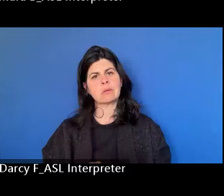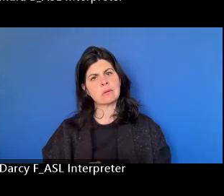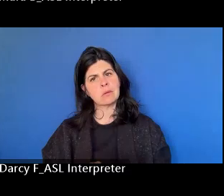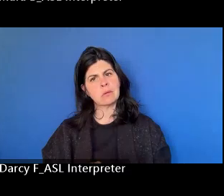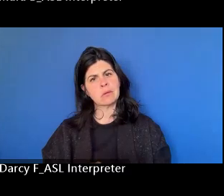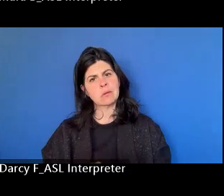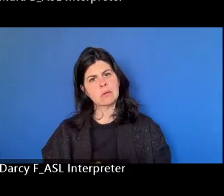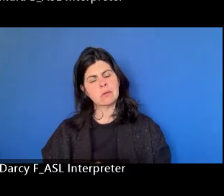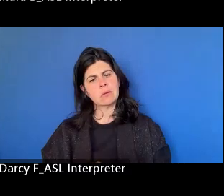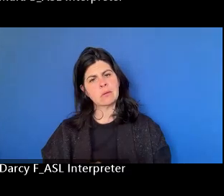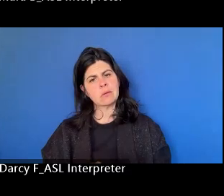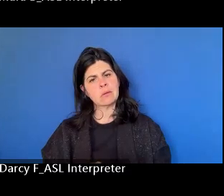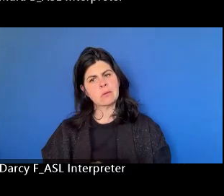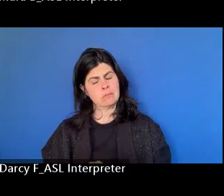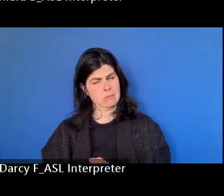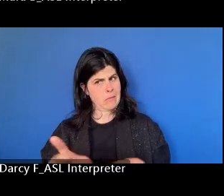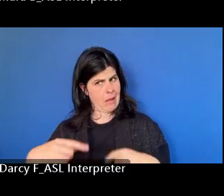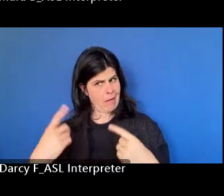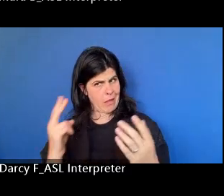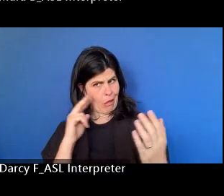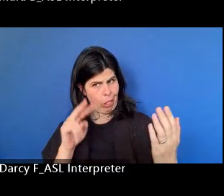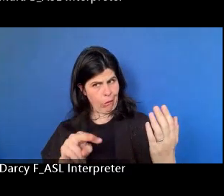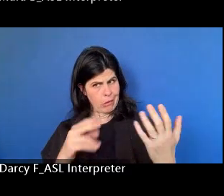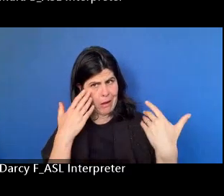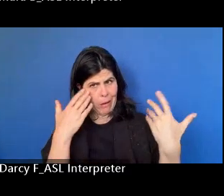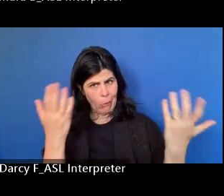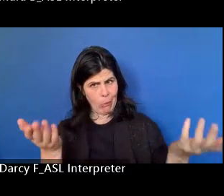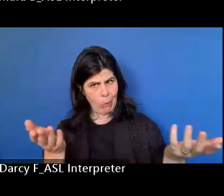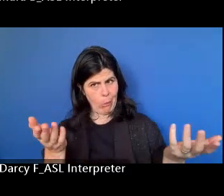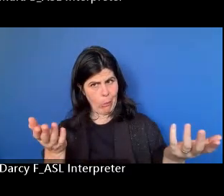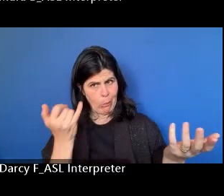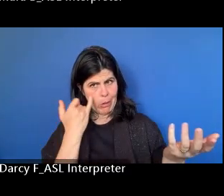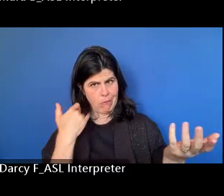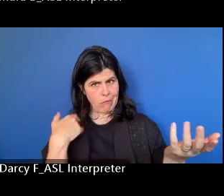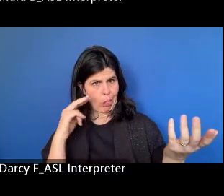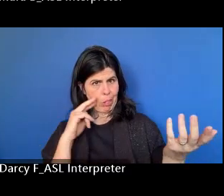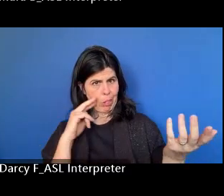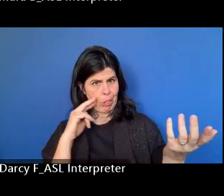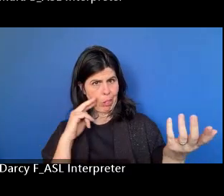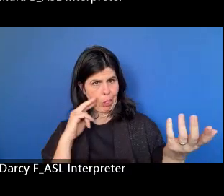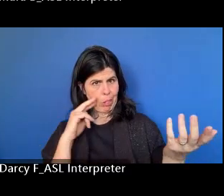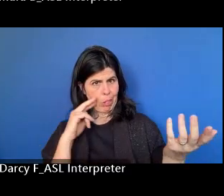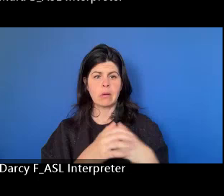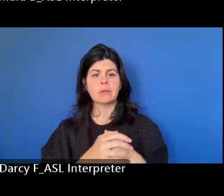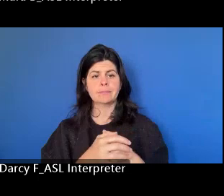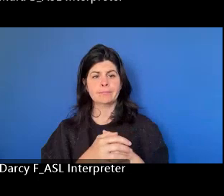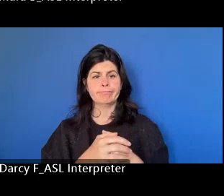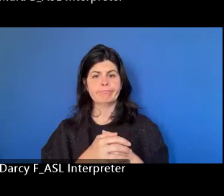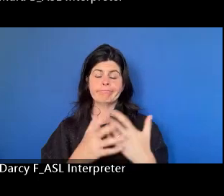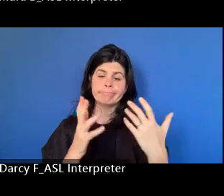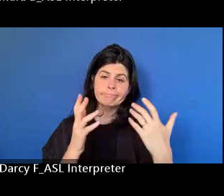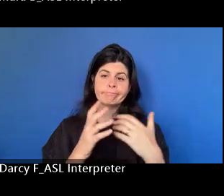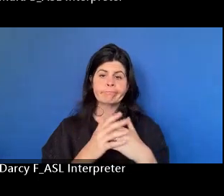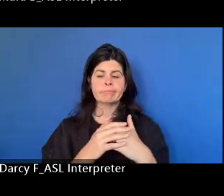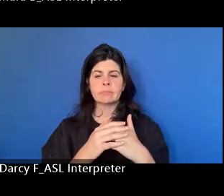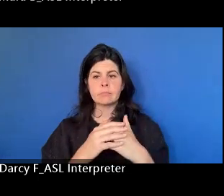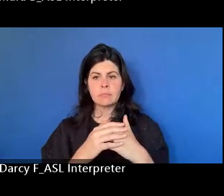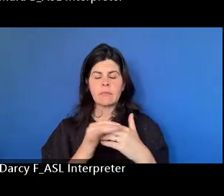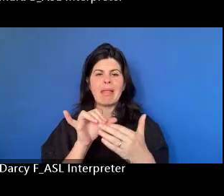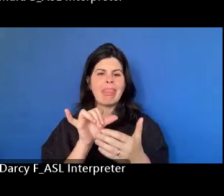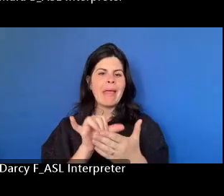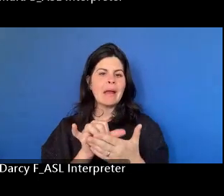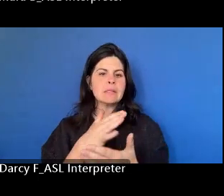been looked at? I don't know if it has been looked at or not. So that would be my